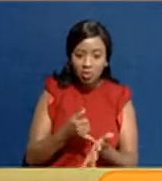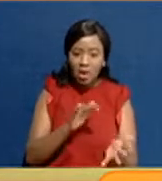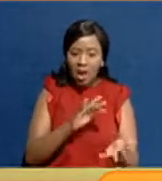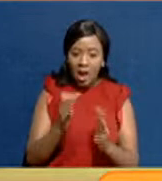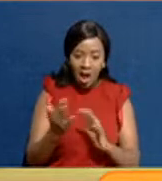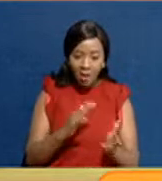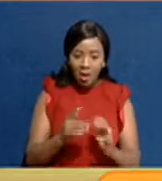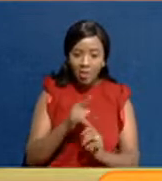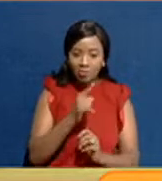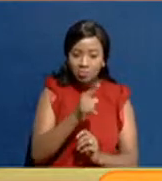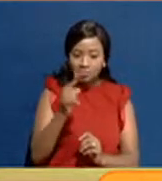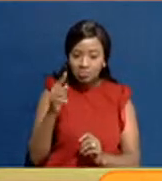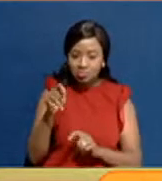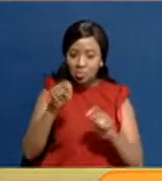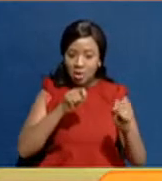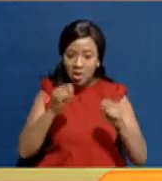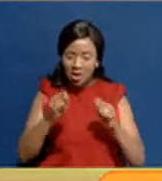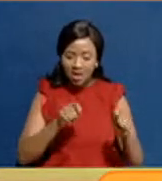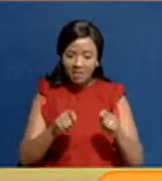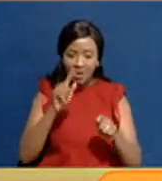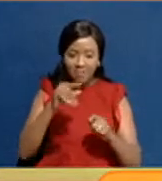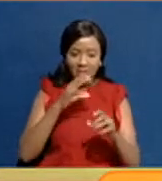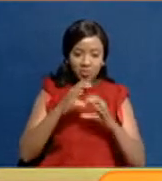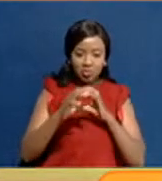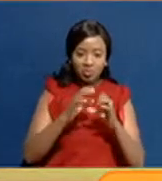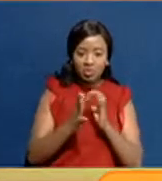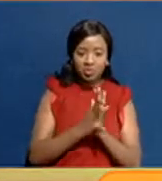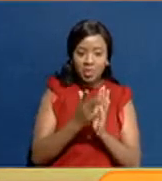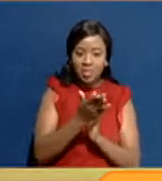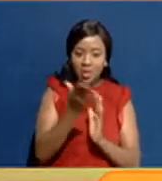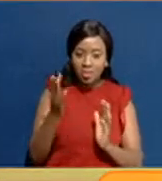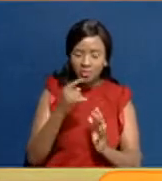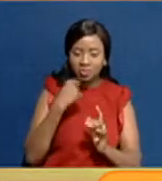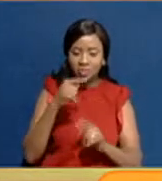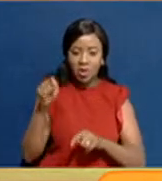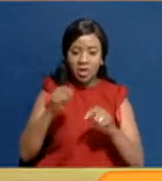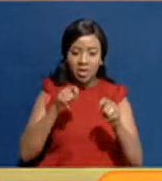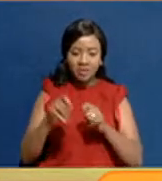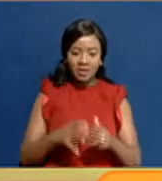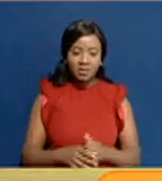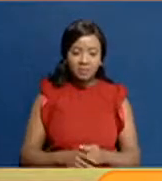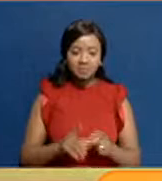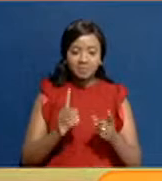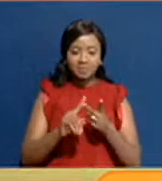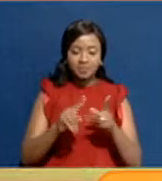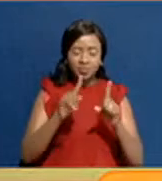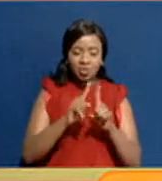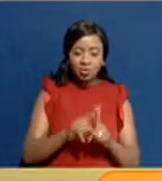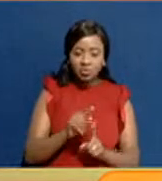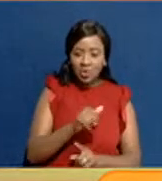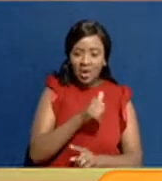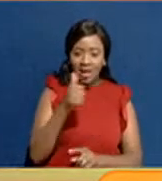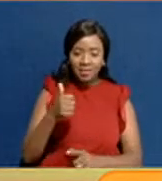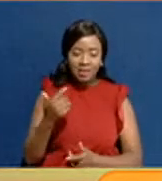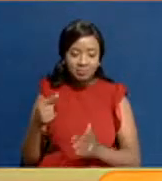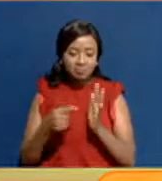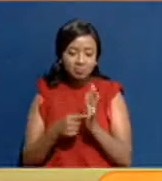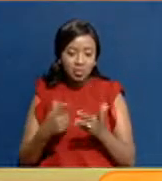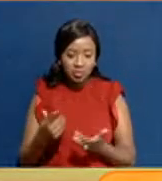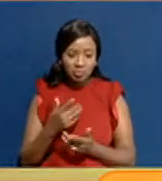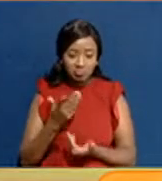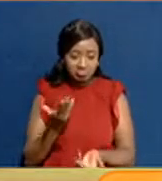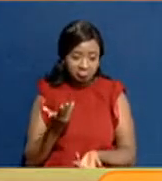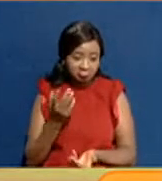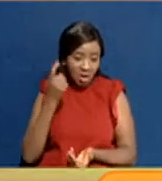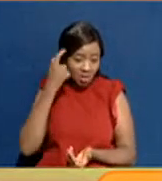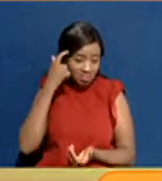who govern should speak to the governed. On Sam Sense tonight, is there really any